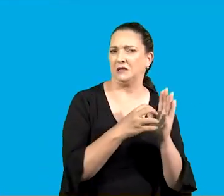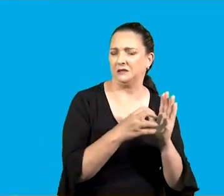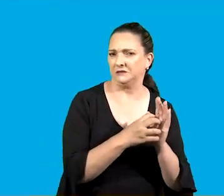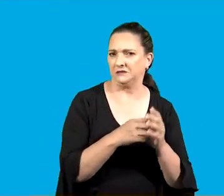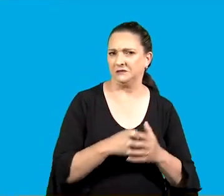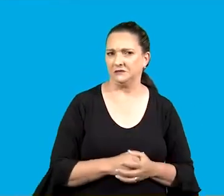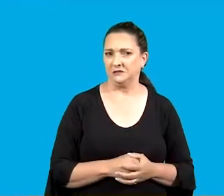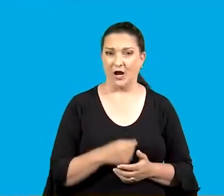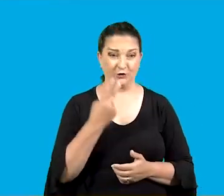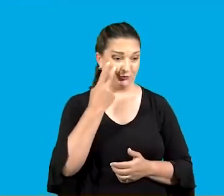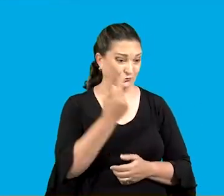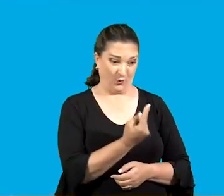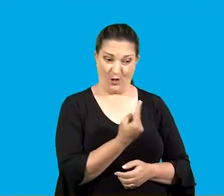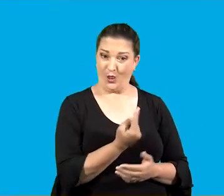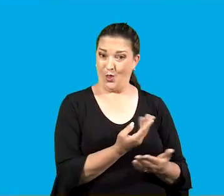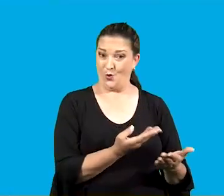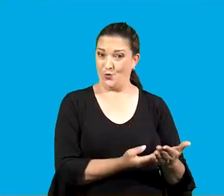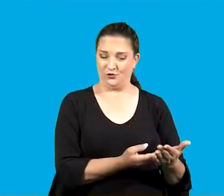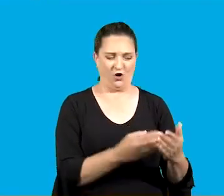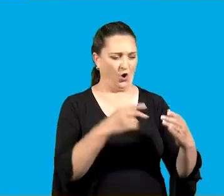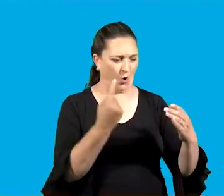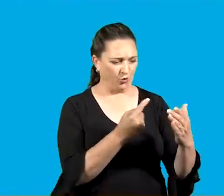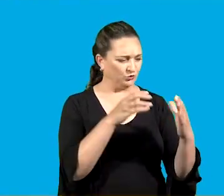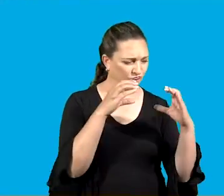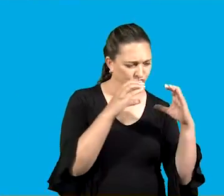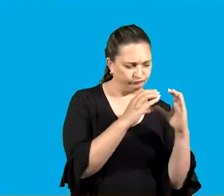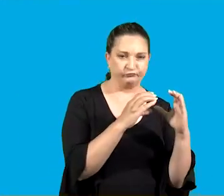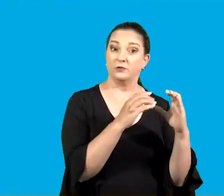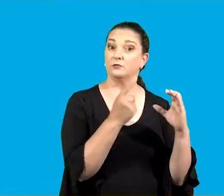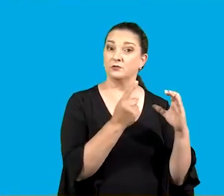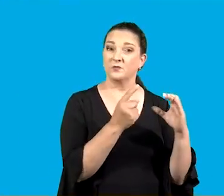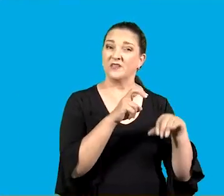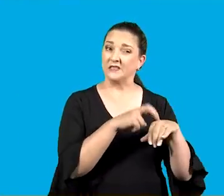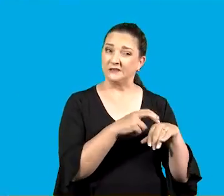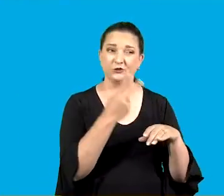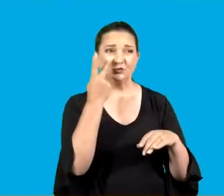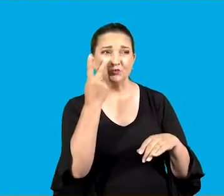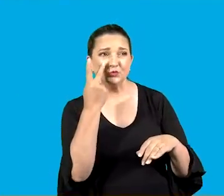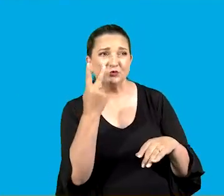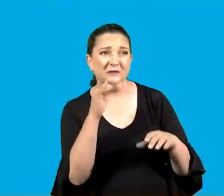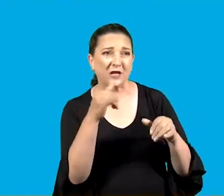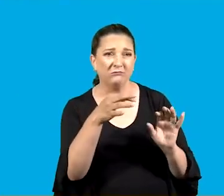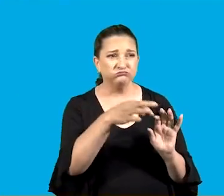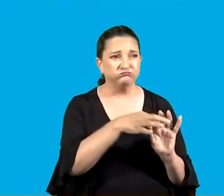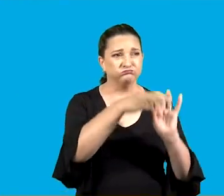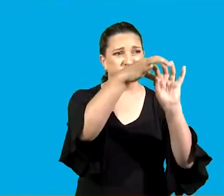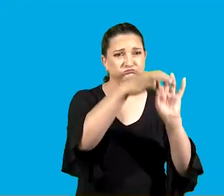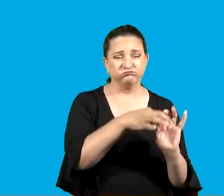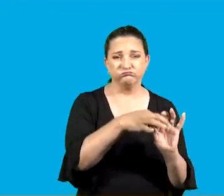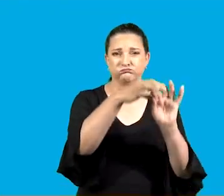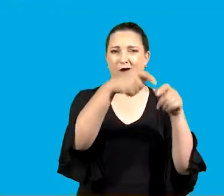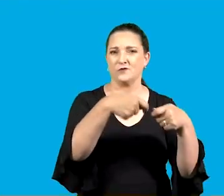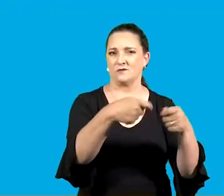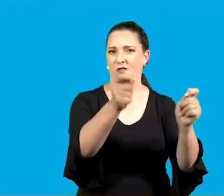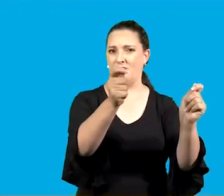advertising, I don't look at them in isolation. I need to marry them. I need to couple them. I need to twin them up. They